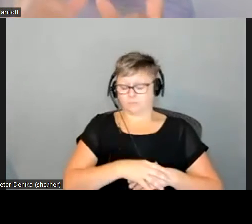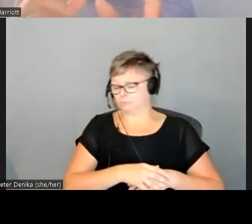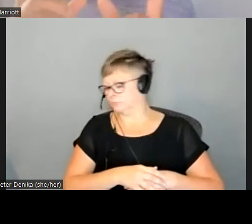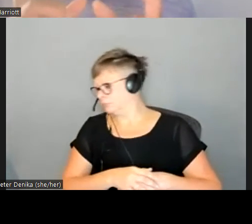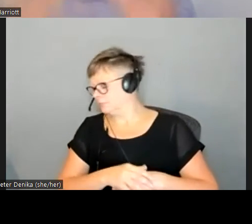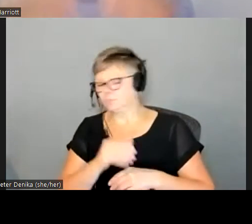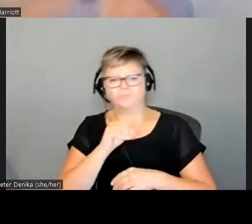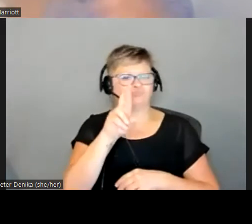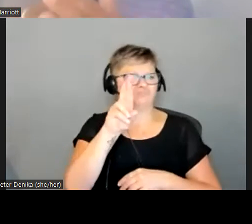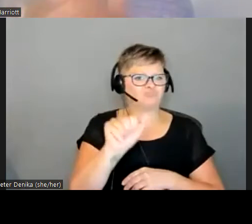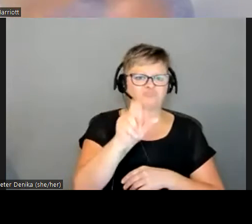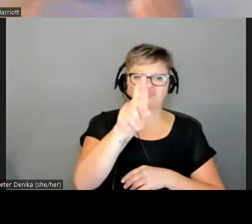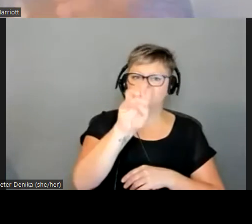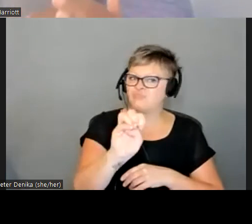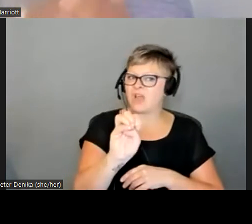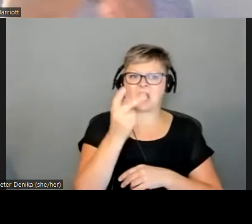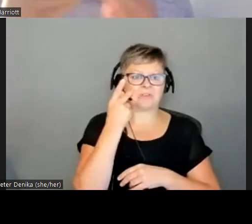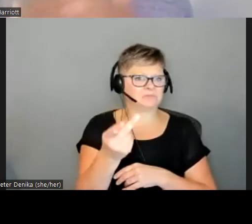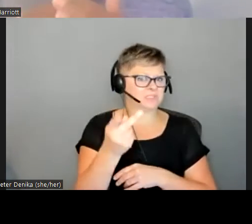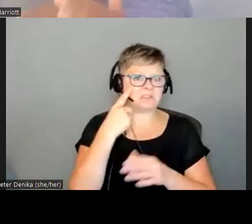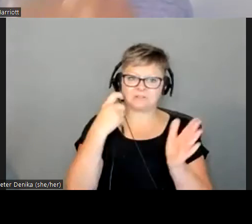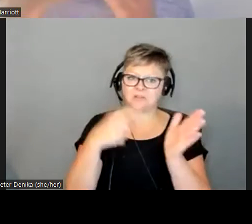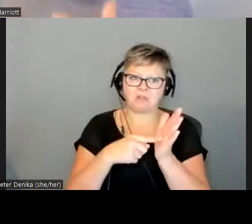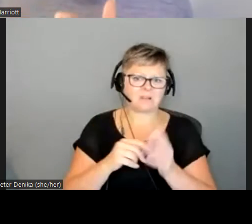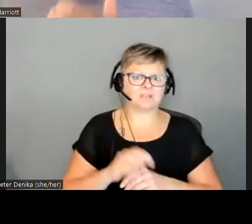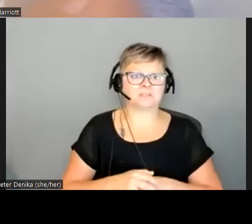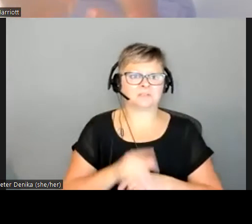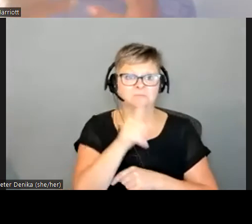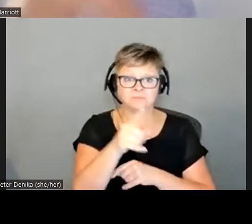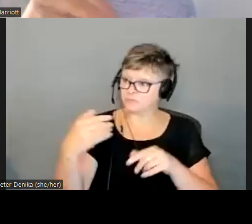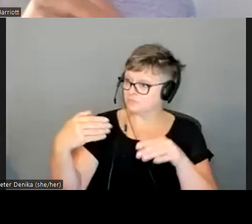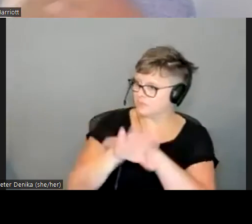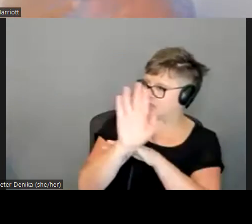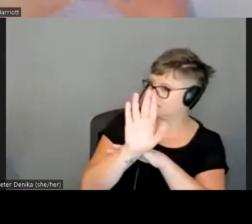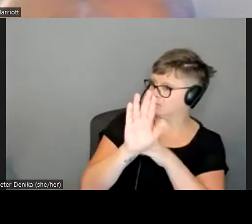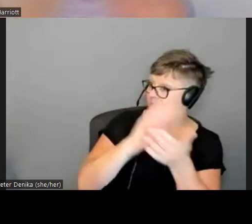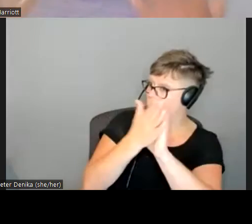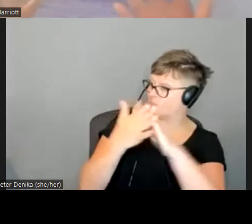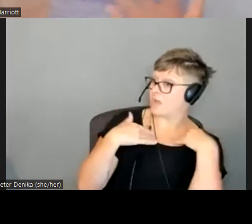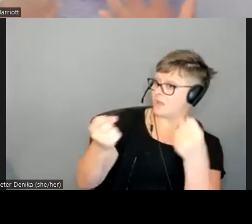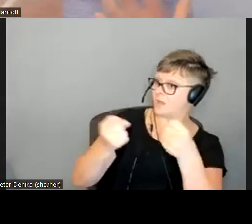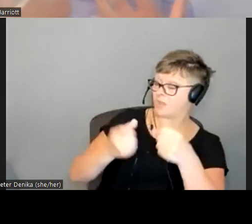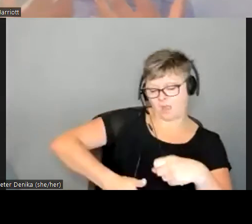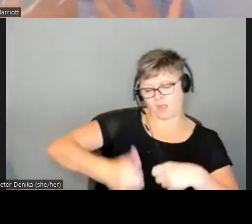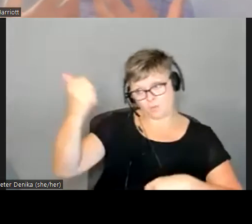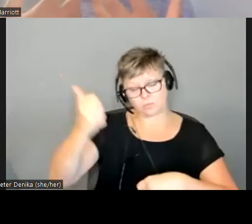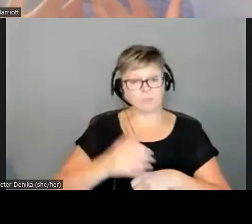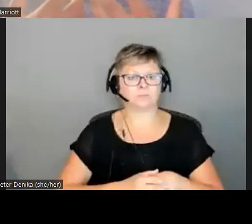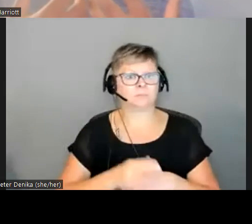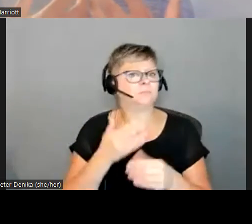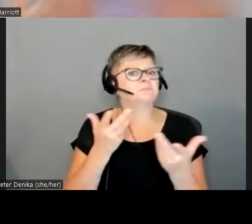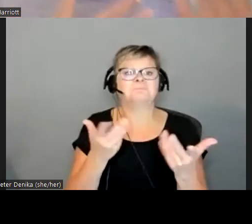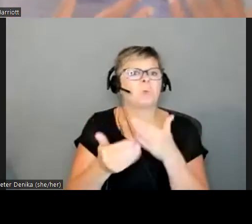that acknowledgement, because it's really you're in, or you're healthy, it's time to go. Even though there might be so many social things going on with